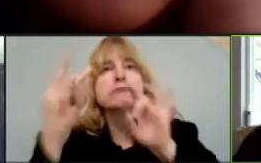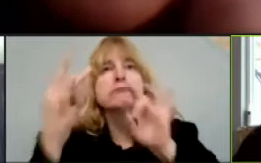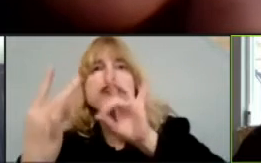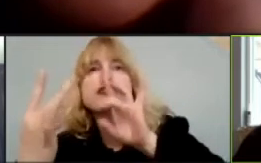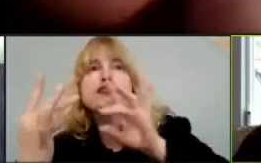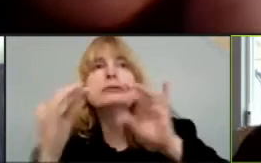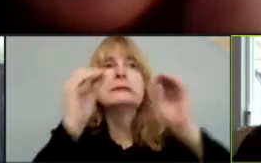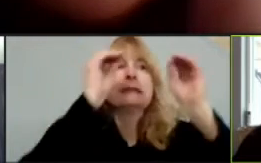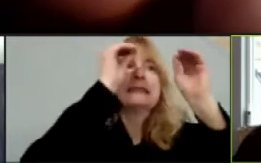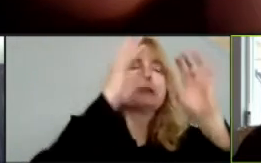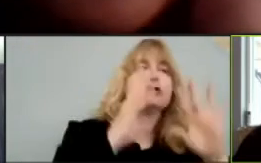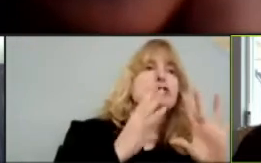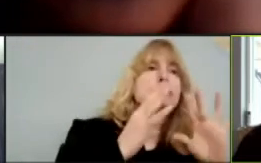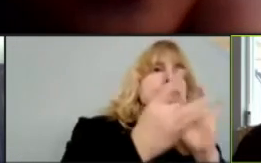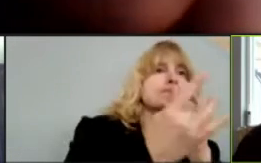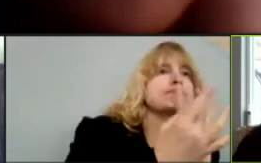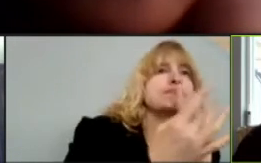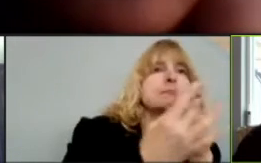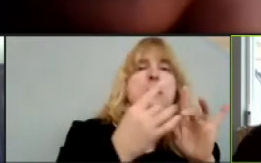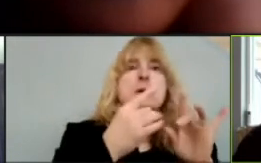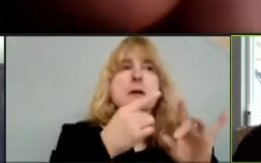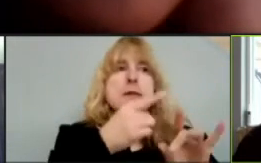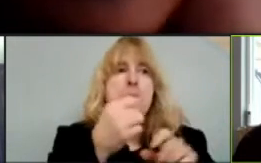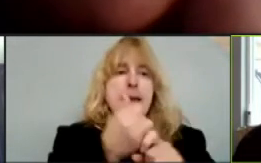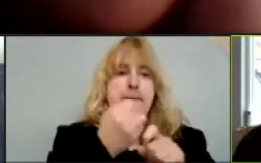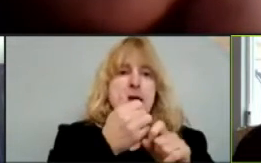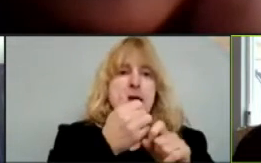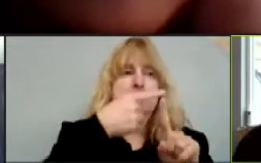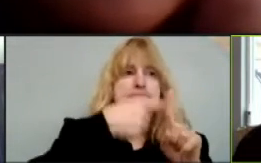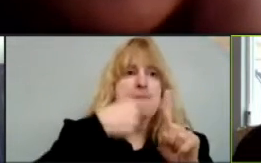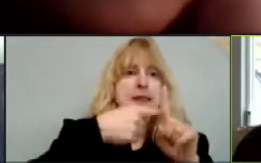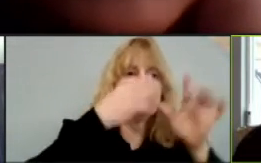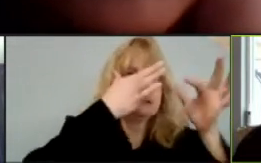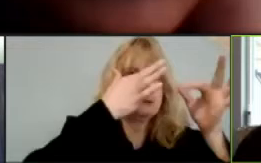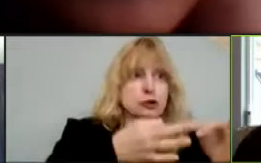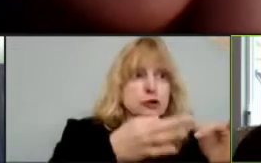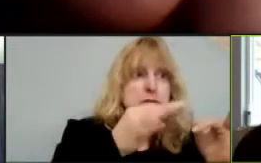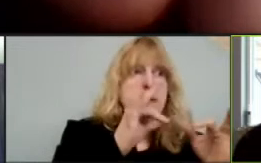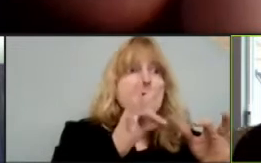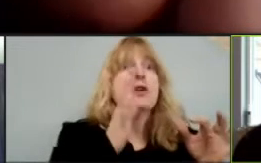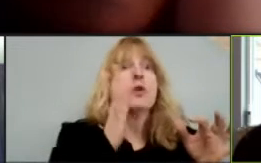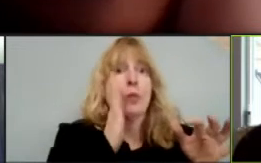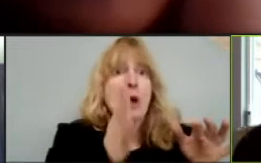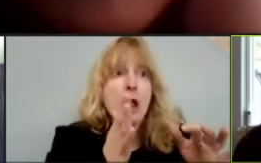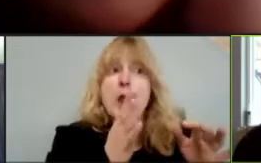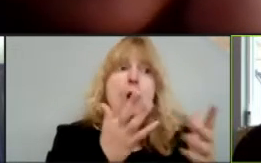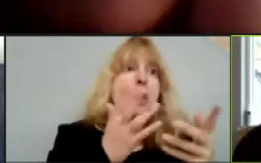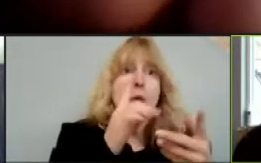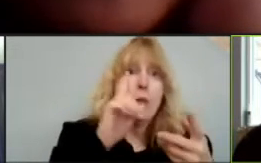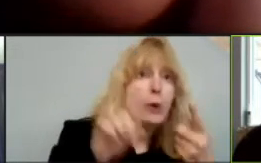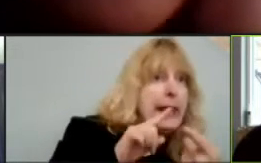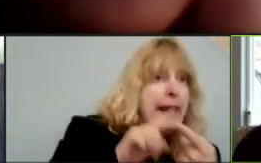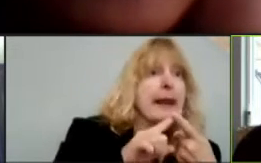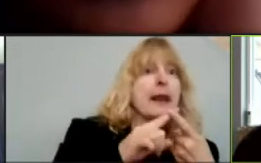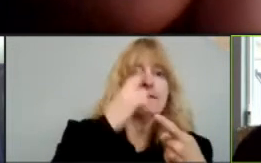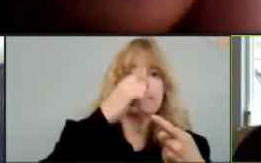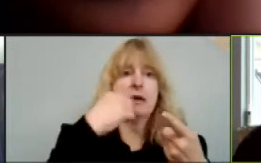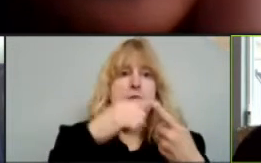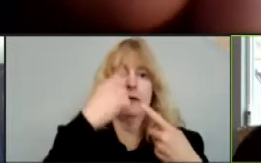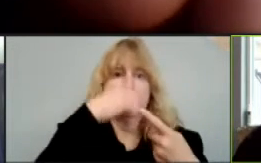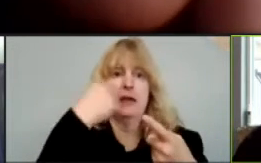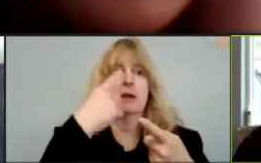when to offer or if to offer in-person learning. There are a few schools